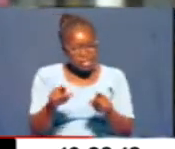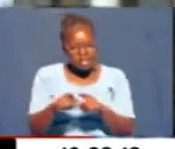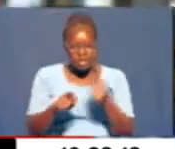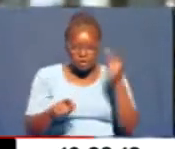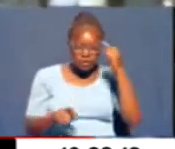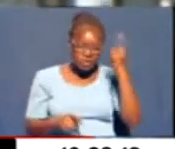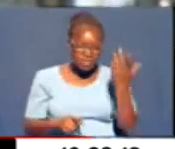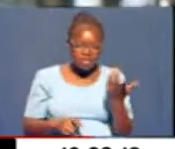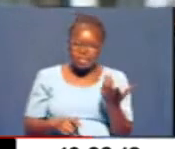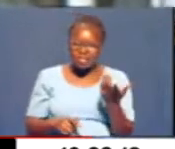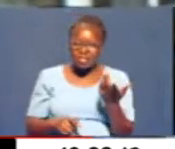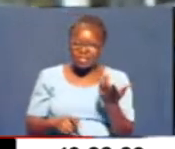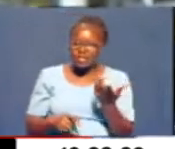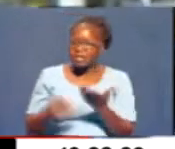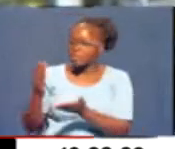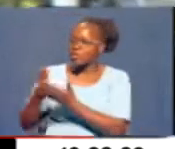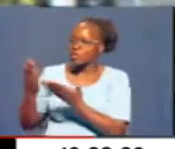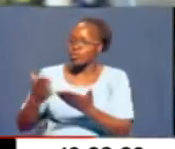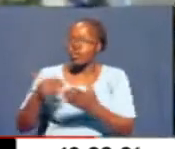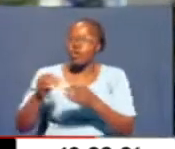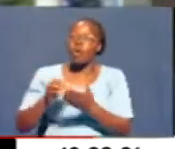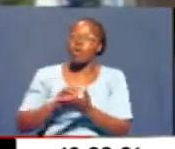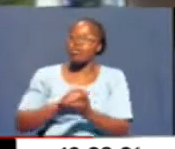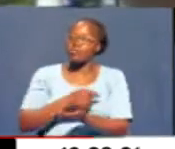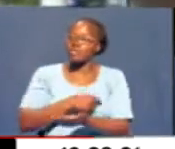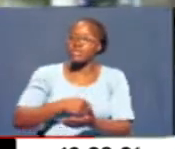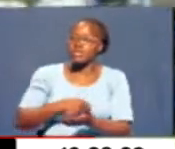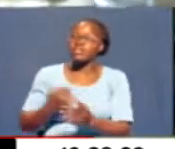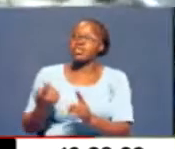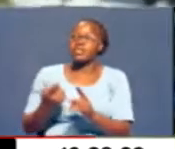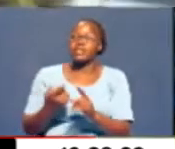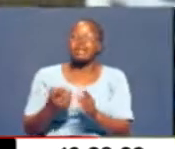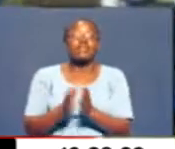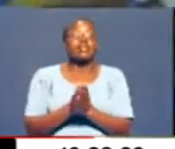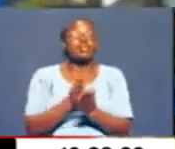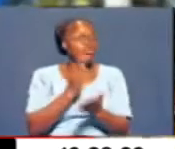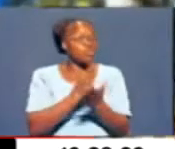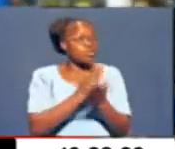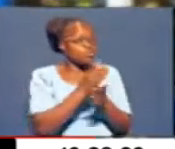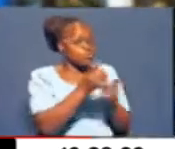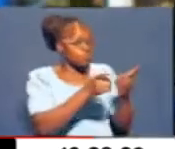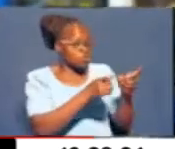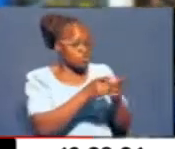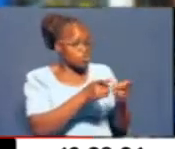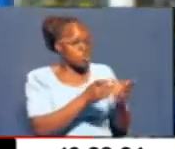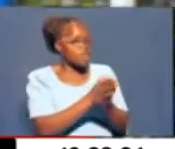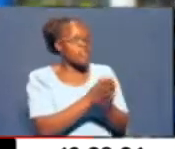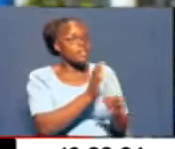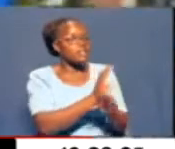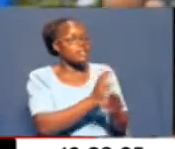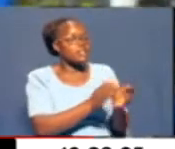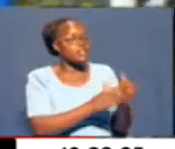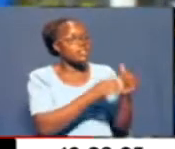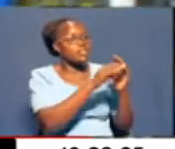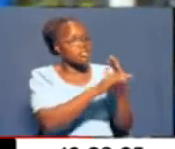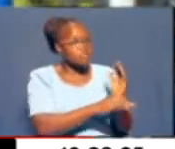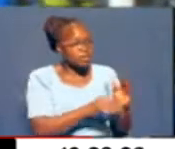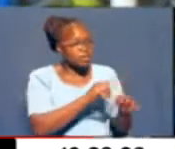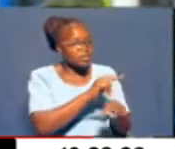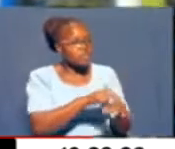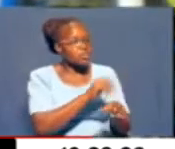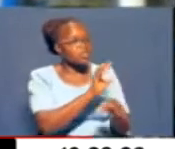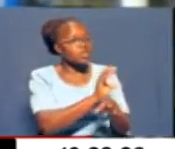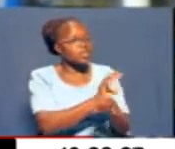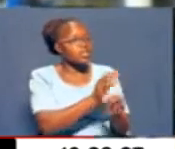this should be bad or should be relegated in any way? It should be relegated. And then I think the church leadership and our national church leadership